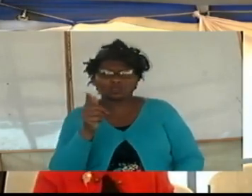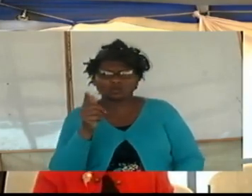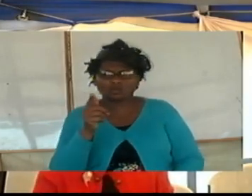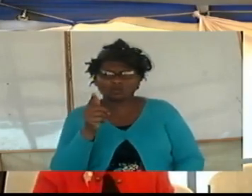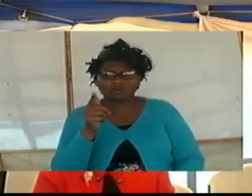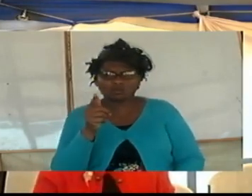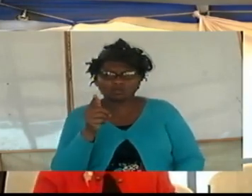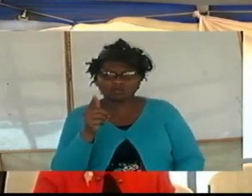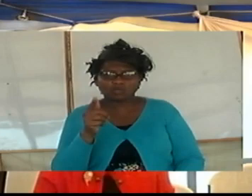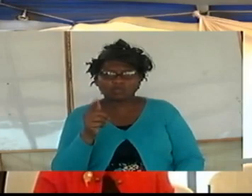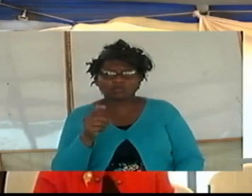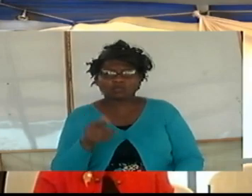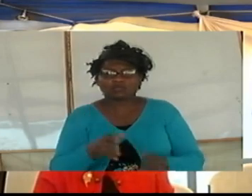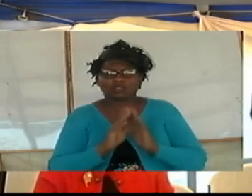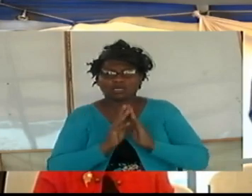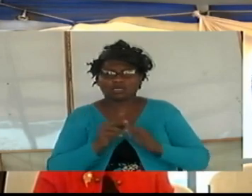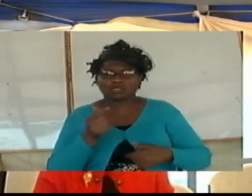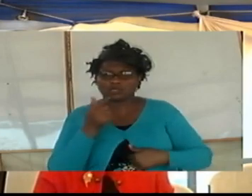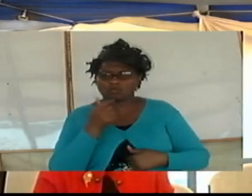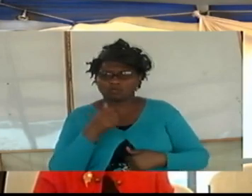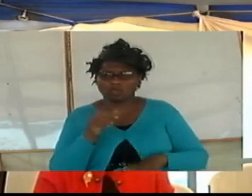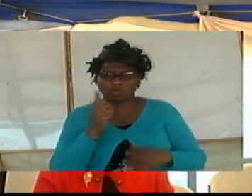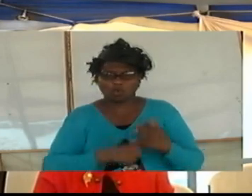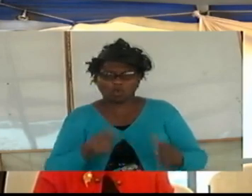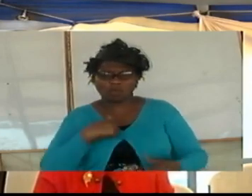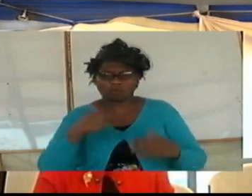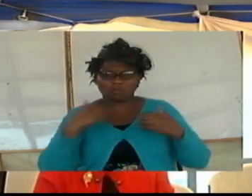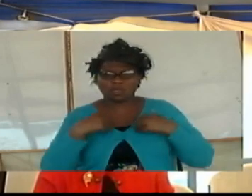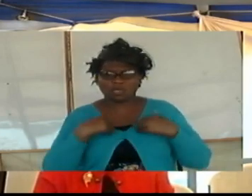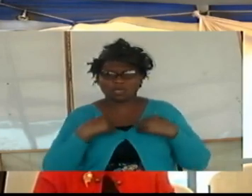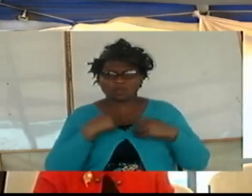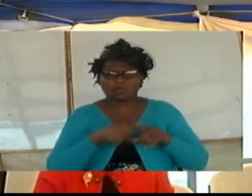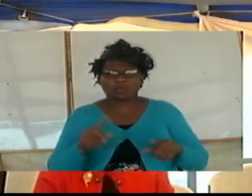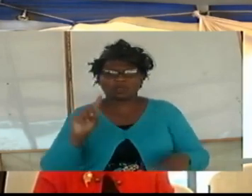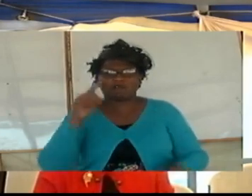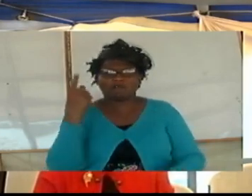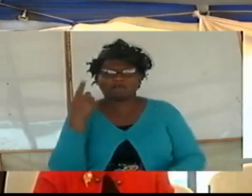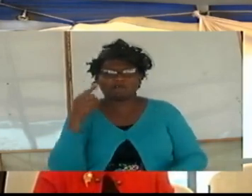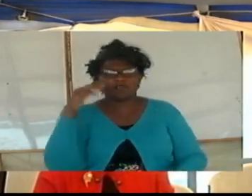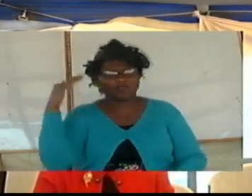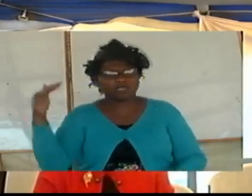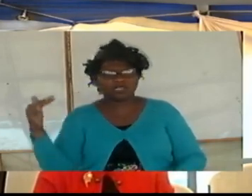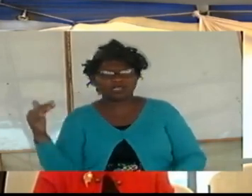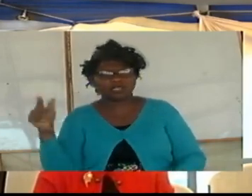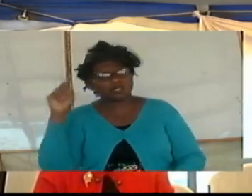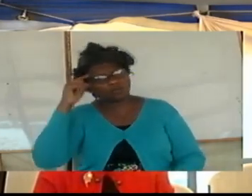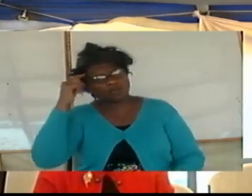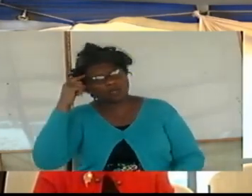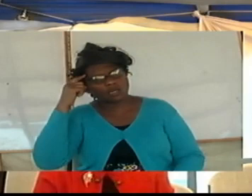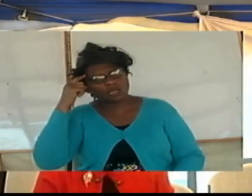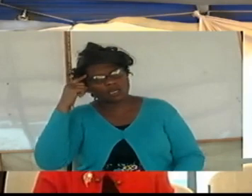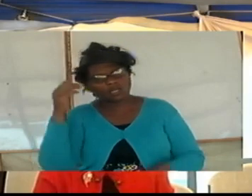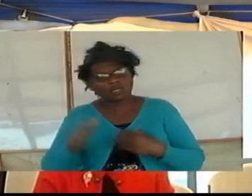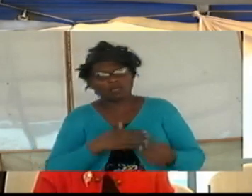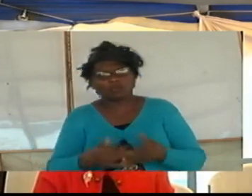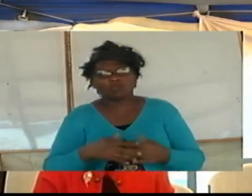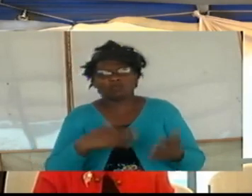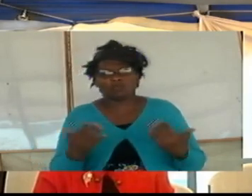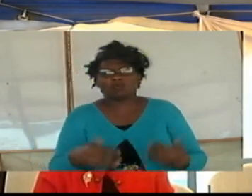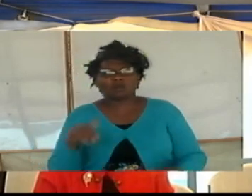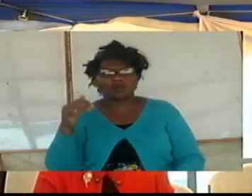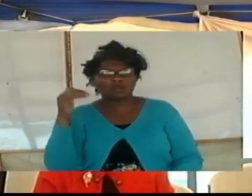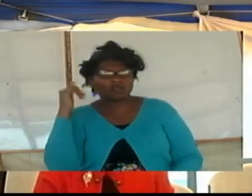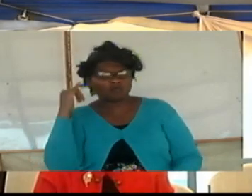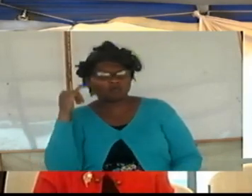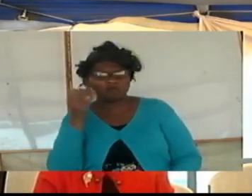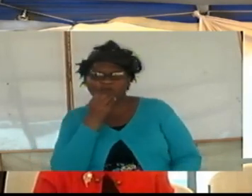was asking me, you know, what I have. So the first thing at my mind is that, you know, maybe he's poor, he wants something to, you know, buy and